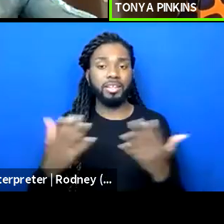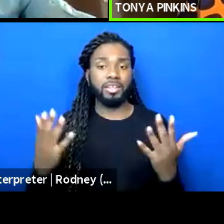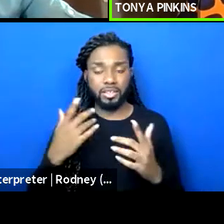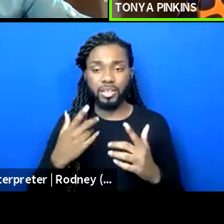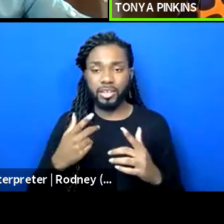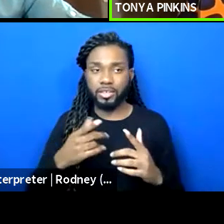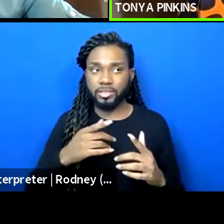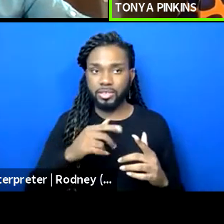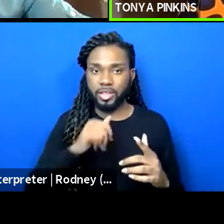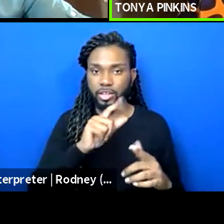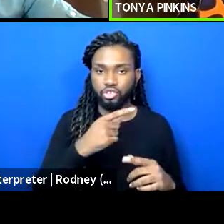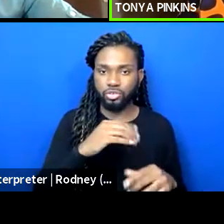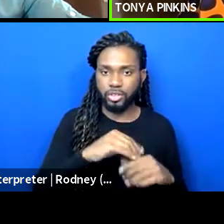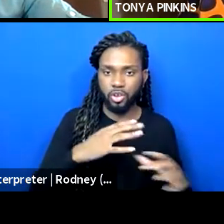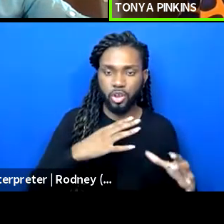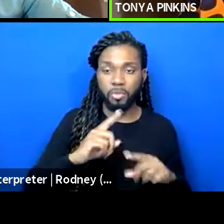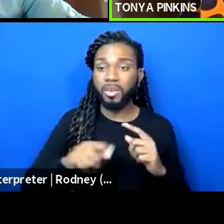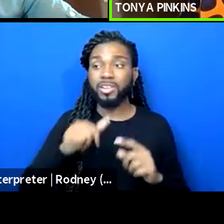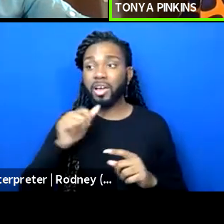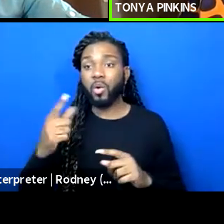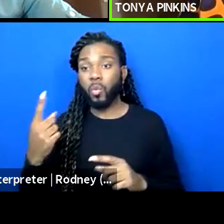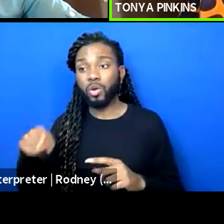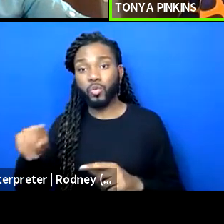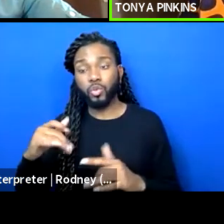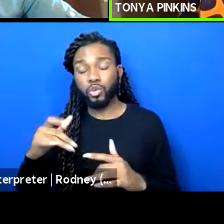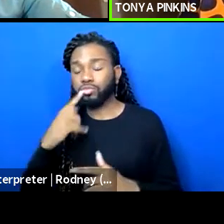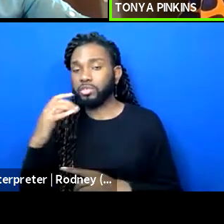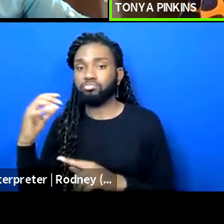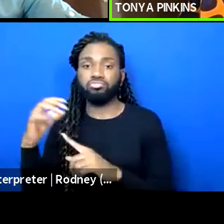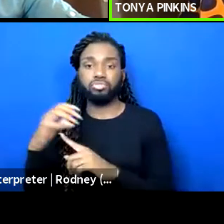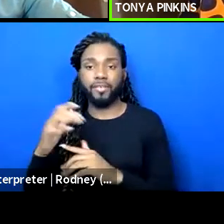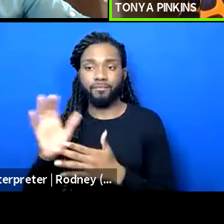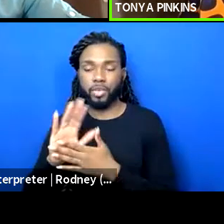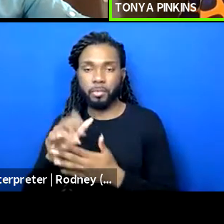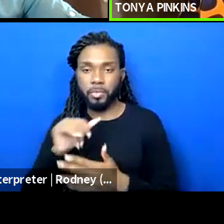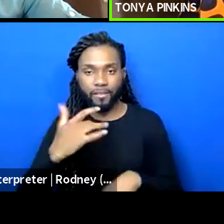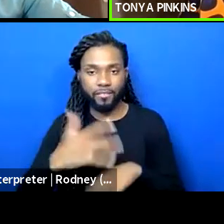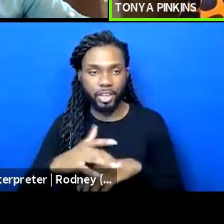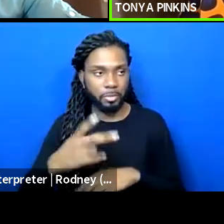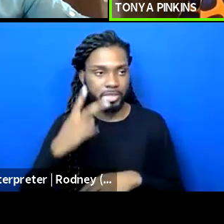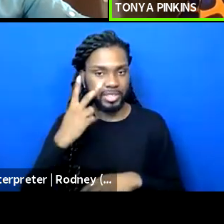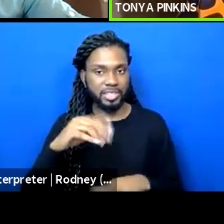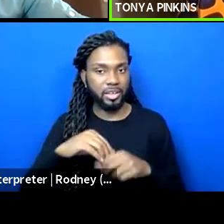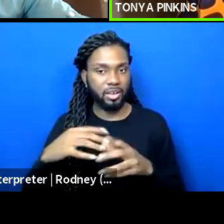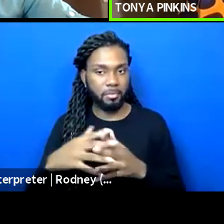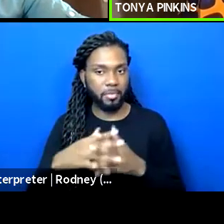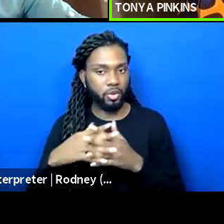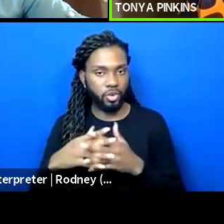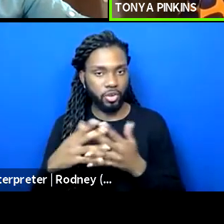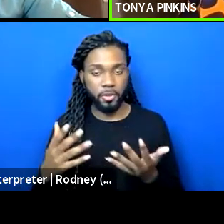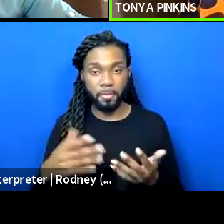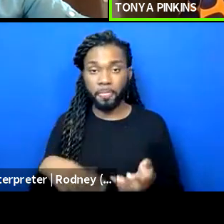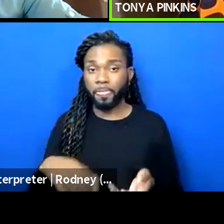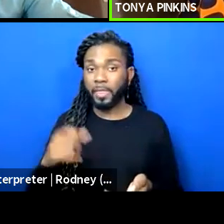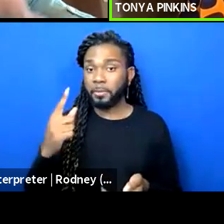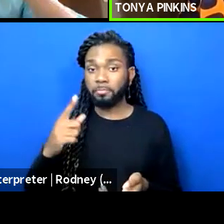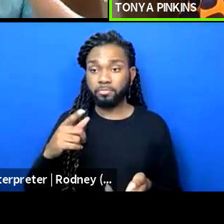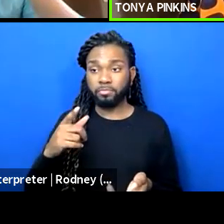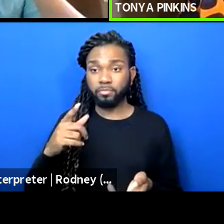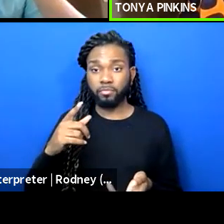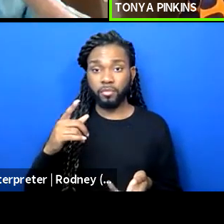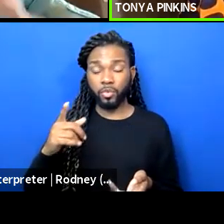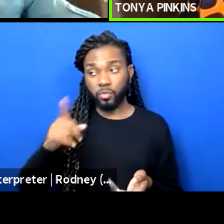single one of these amazing films is even available to be seen in America. Not only are they